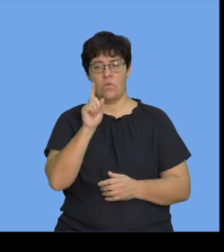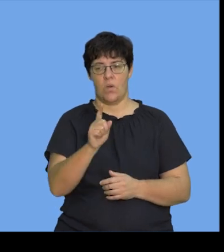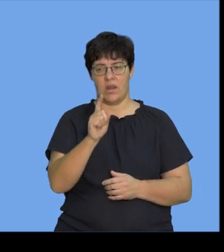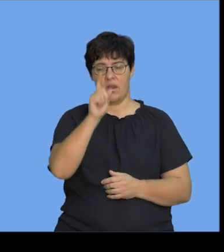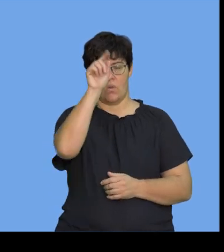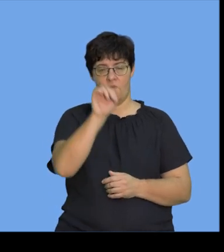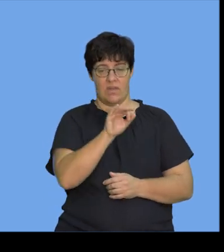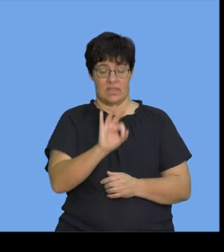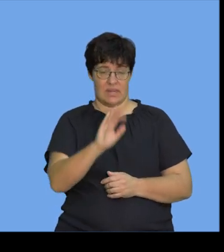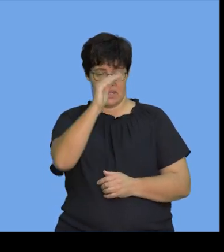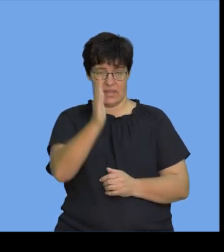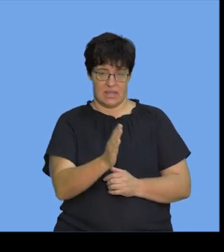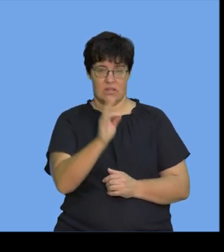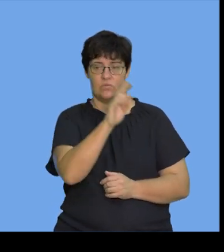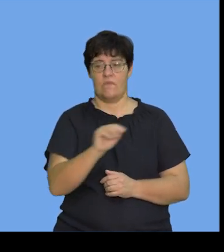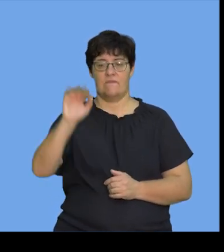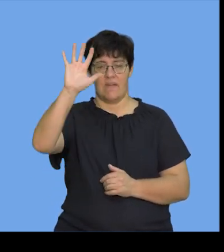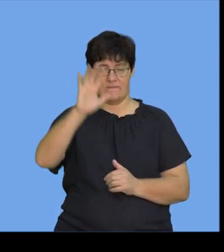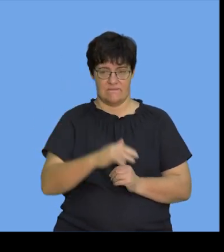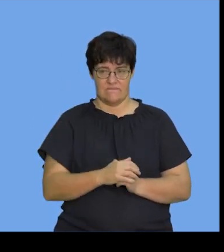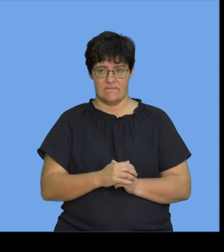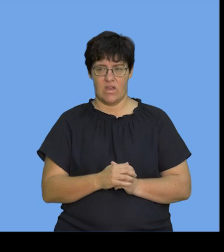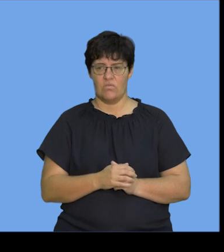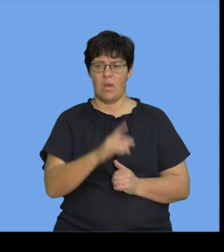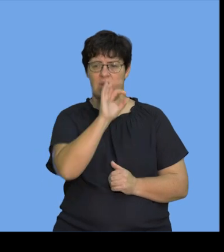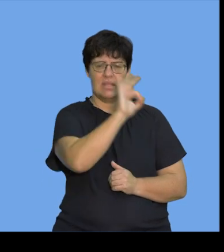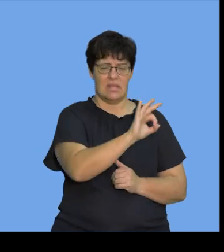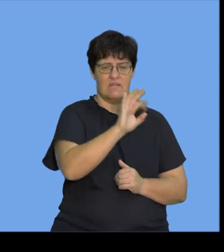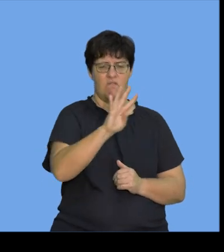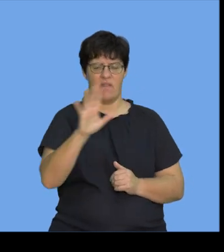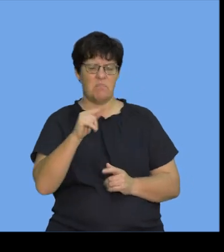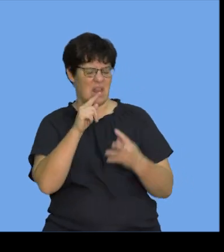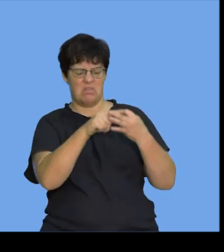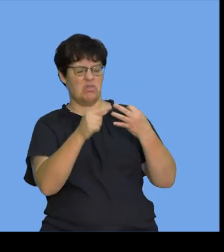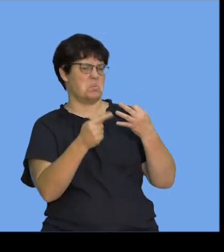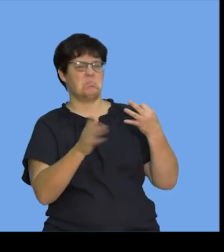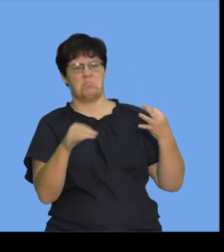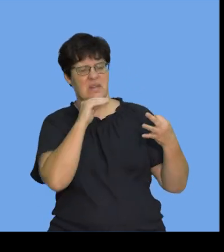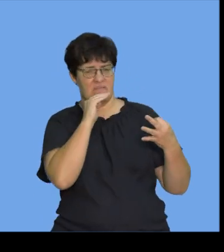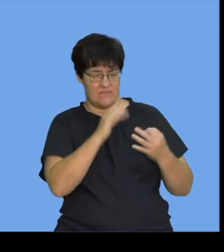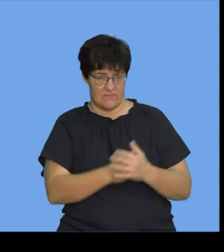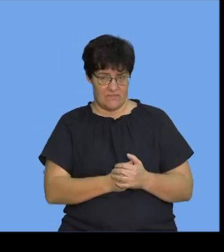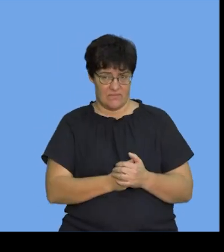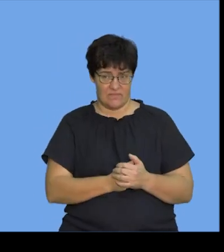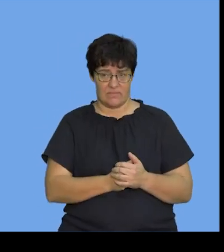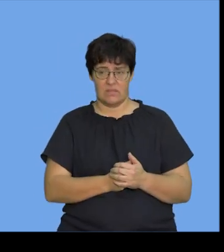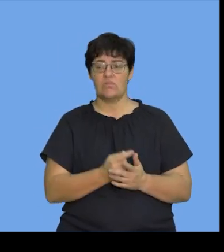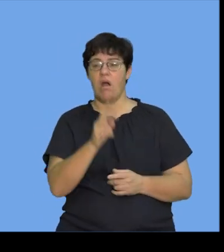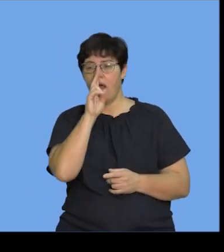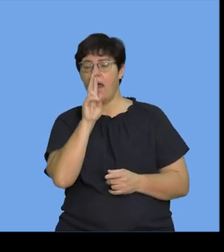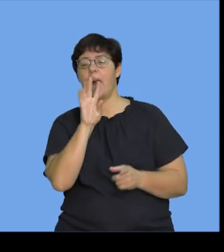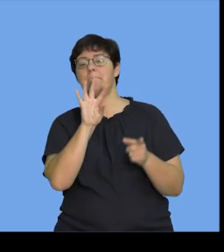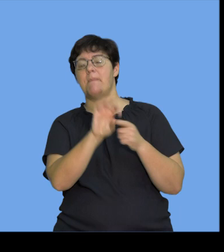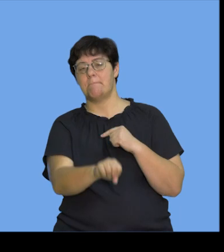3 to the exponent of 5. So just get 3 terms. You don't need to get all of them, right? So automatically, guys, you can already see that